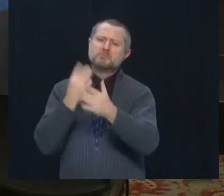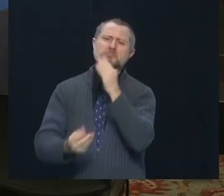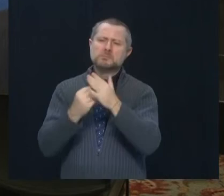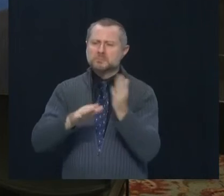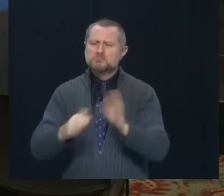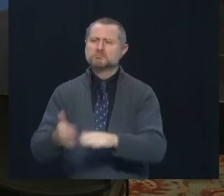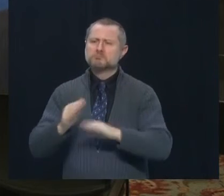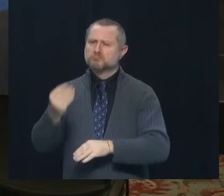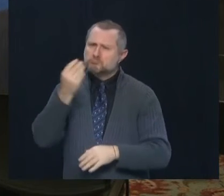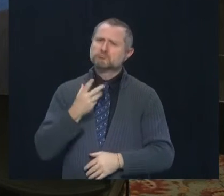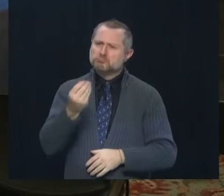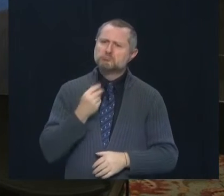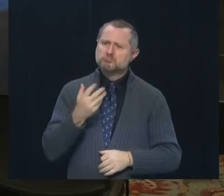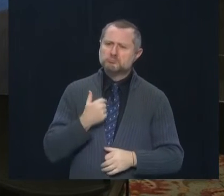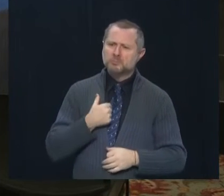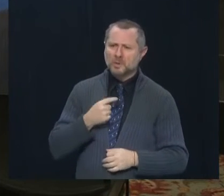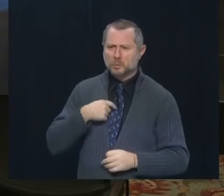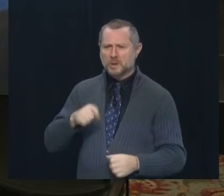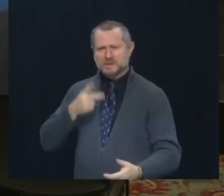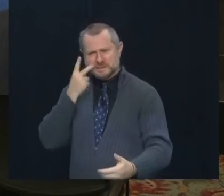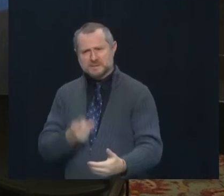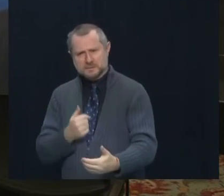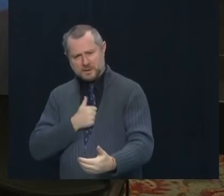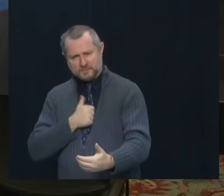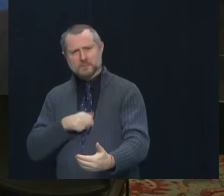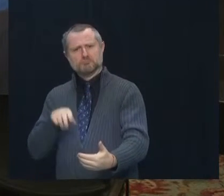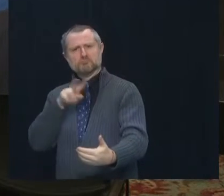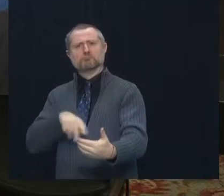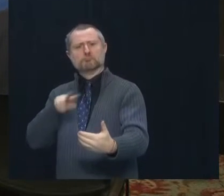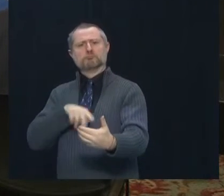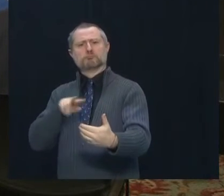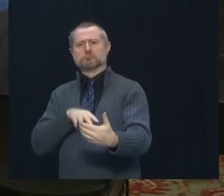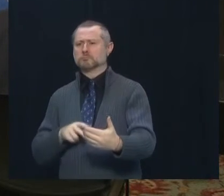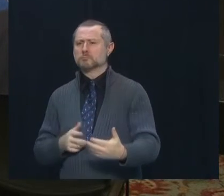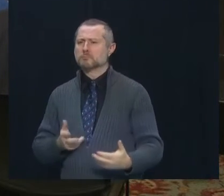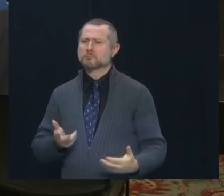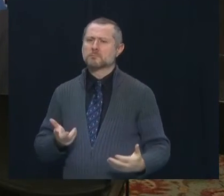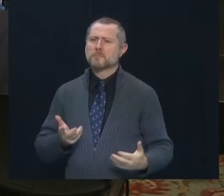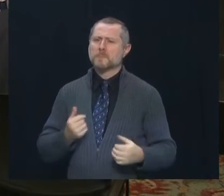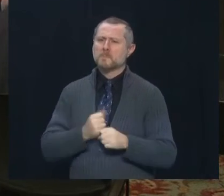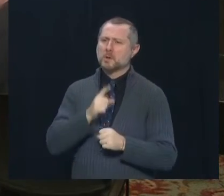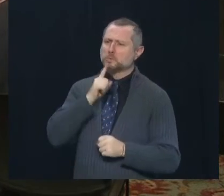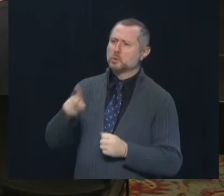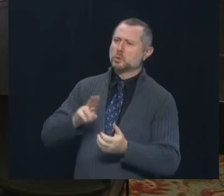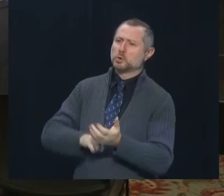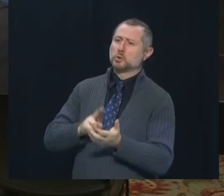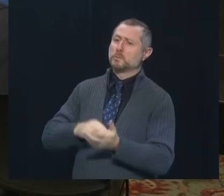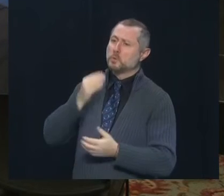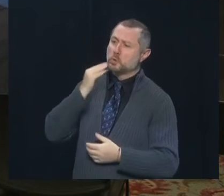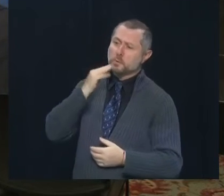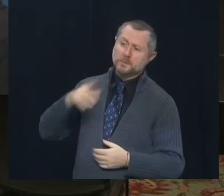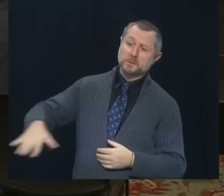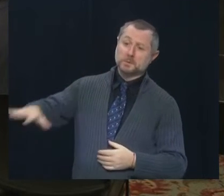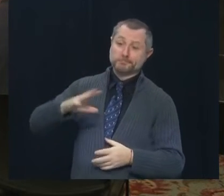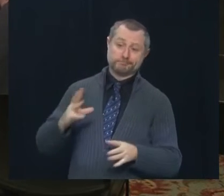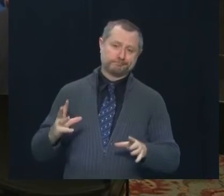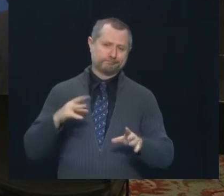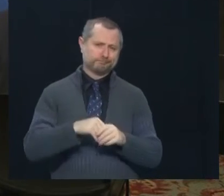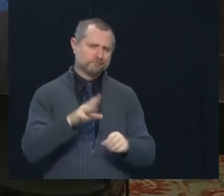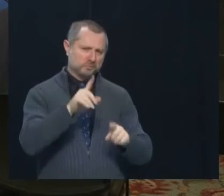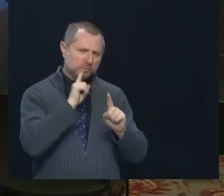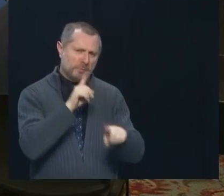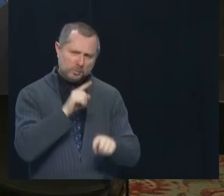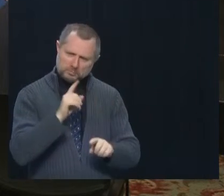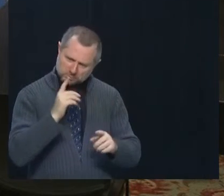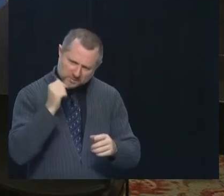with coming out with the numbers. And you know, make nursing homes a part of the briefing every time you have one. I mean, there's